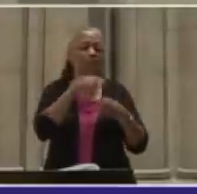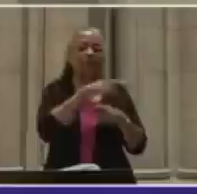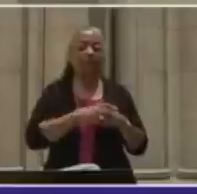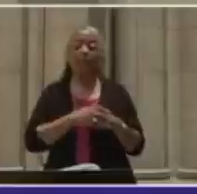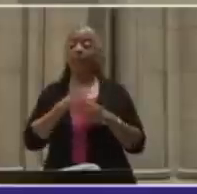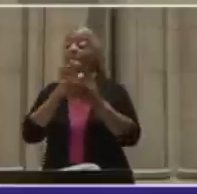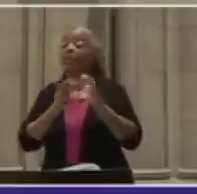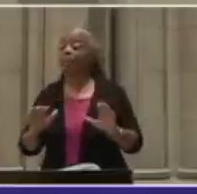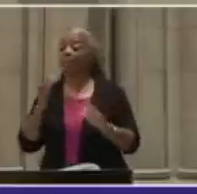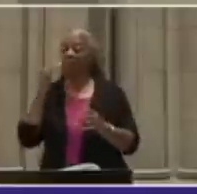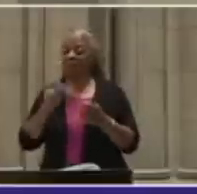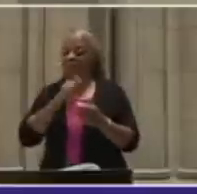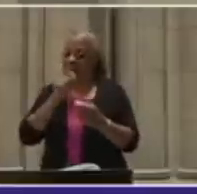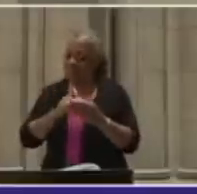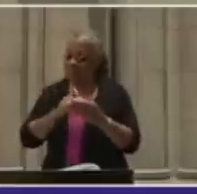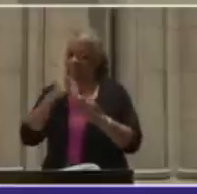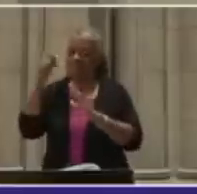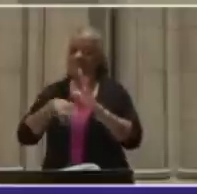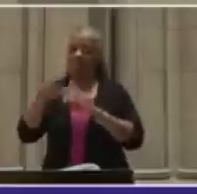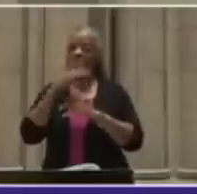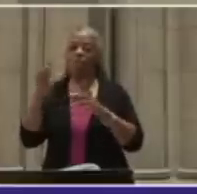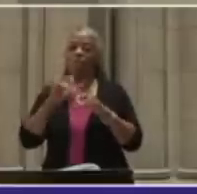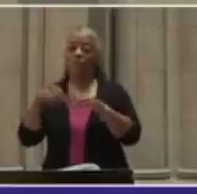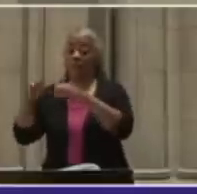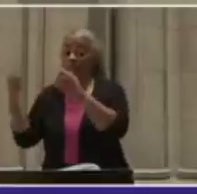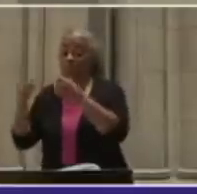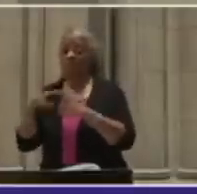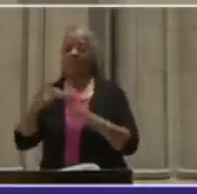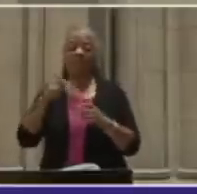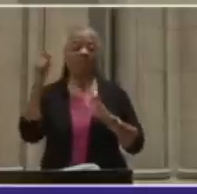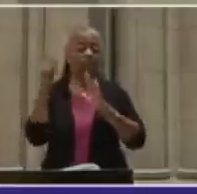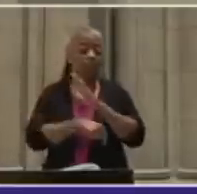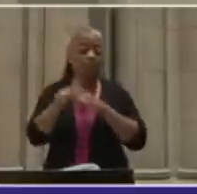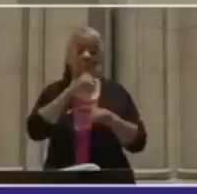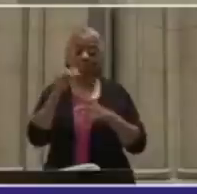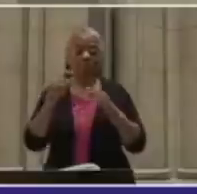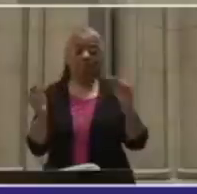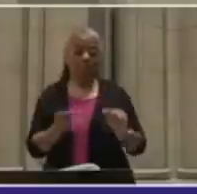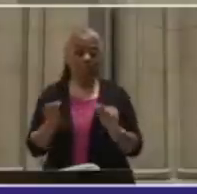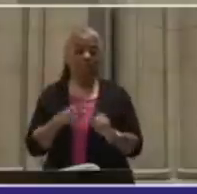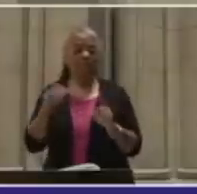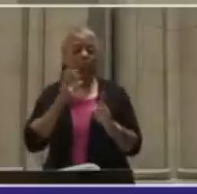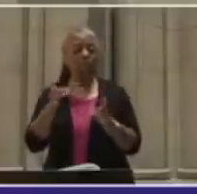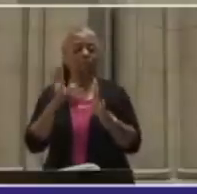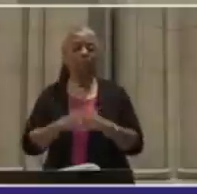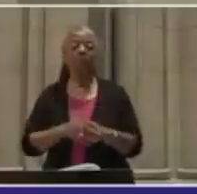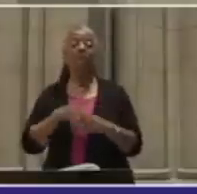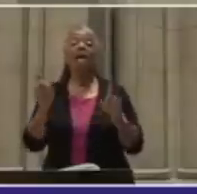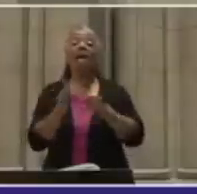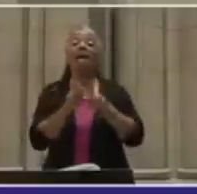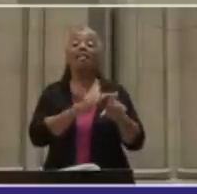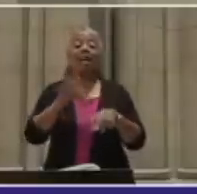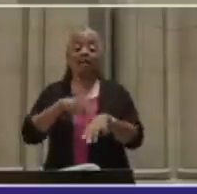of your violations, the enormity of your sins, and they are appalling. As a nation, you bully